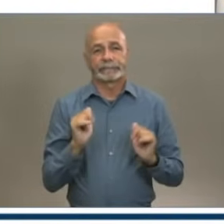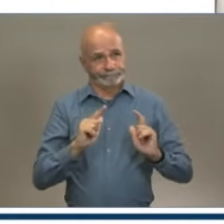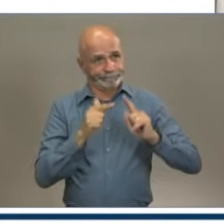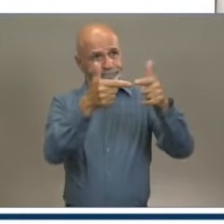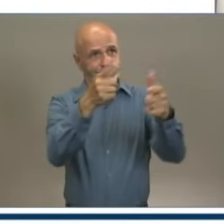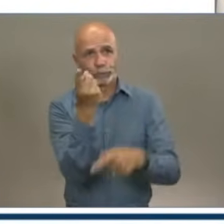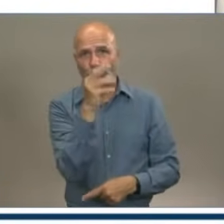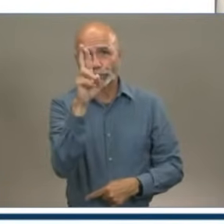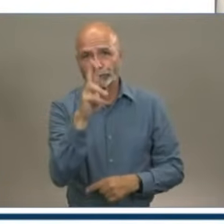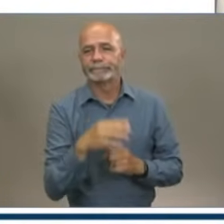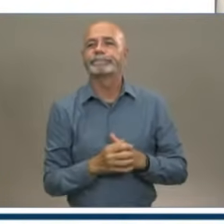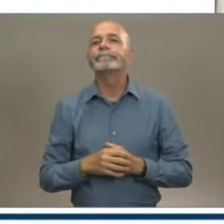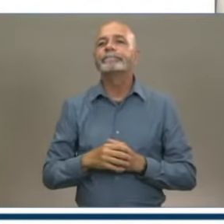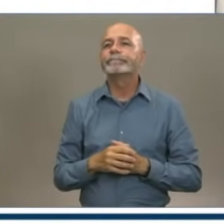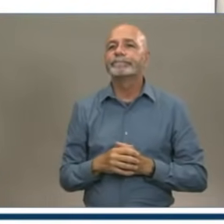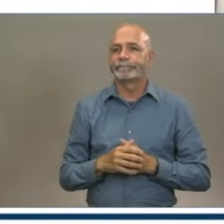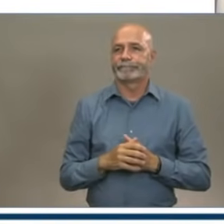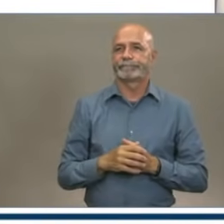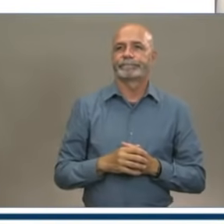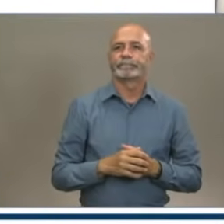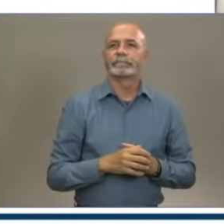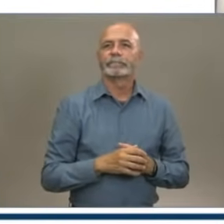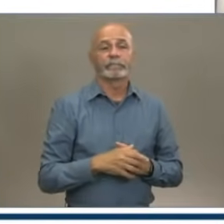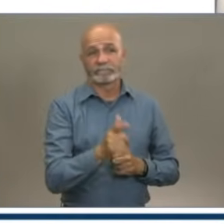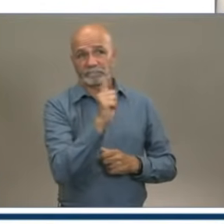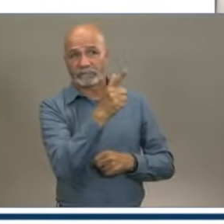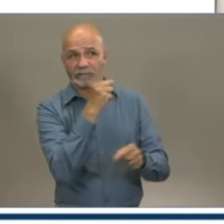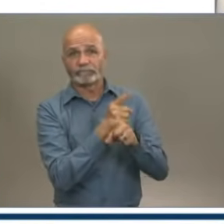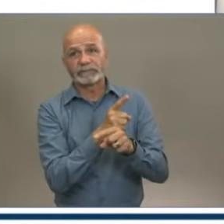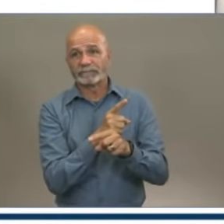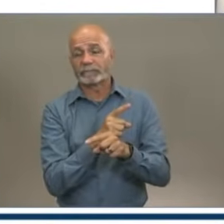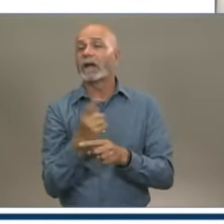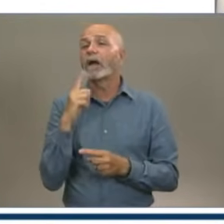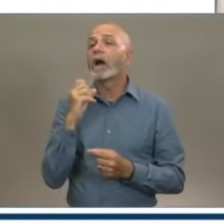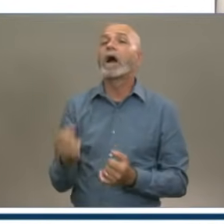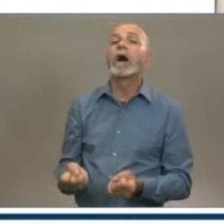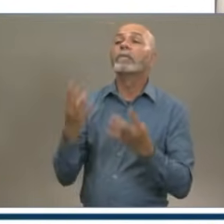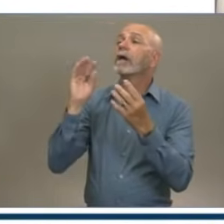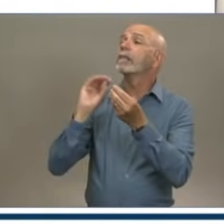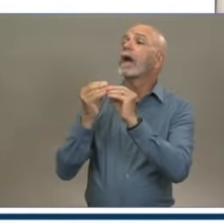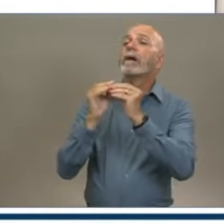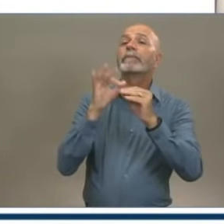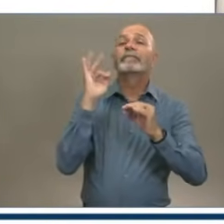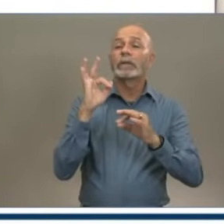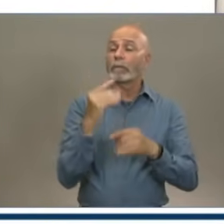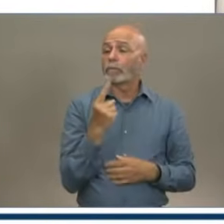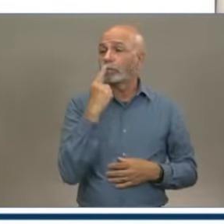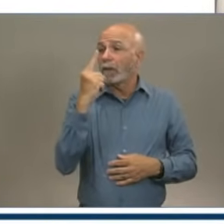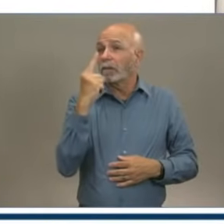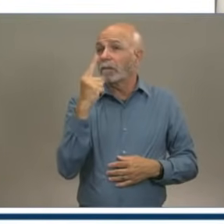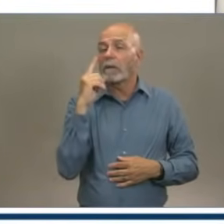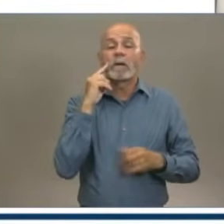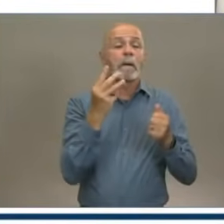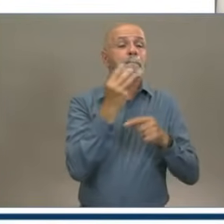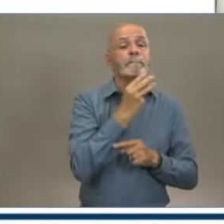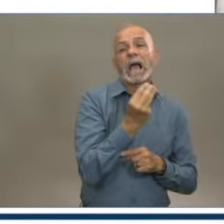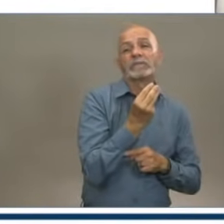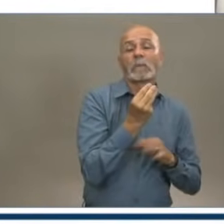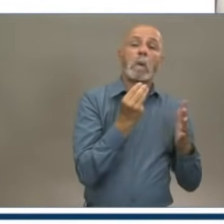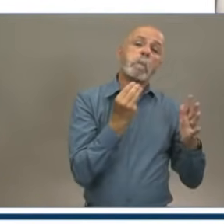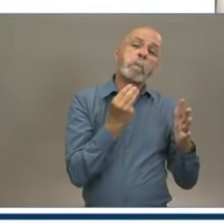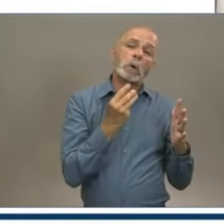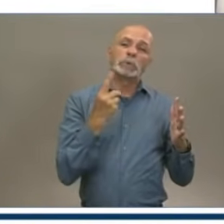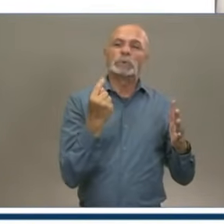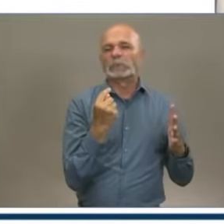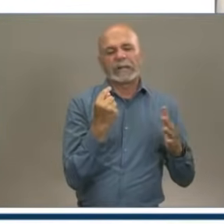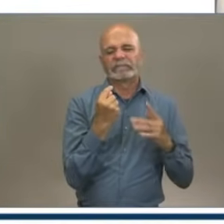everybody. As the Premier said, in terms of cases, not a lot has changed since Monday, and we continue to follow the clusters in Halifax and